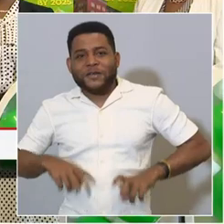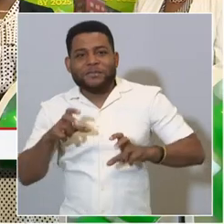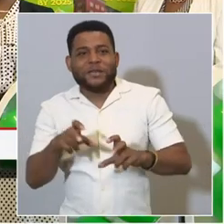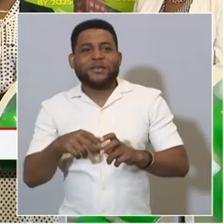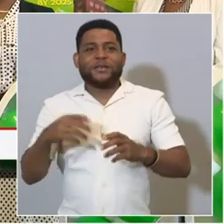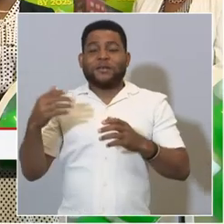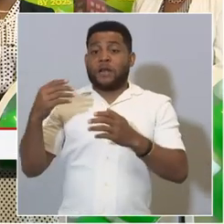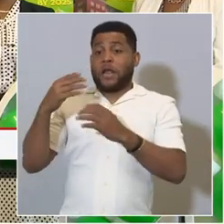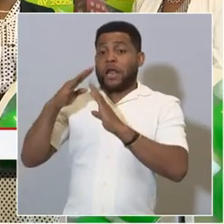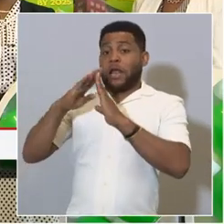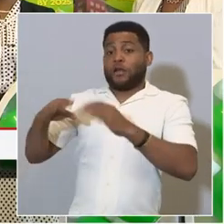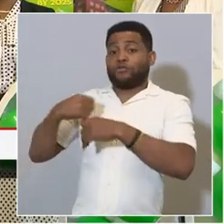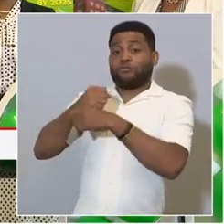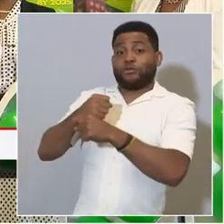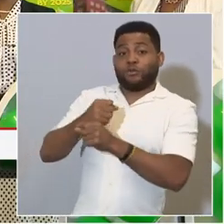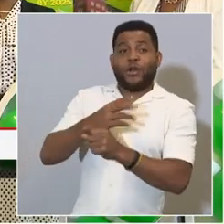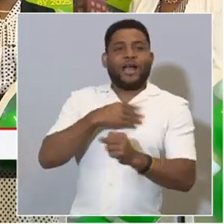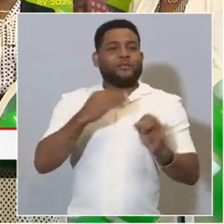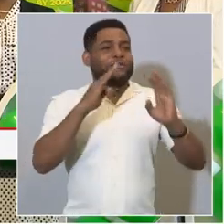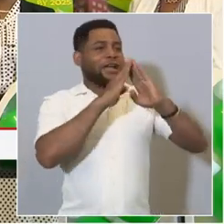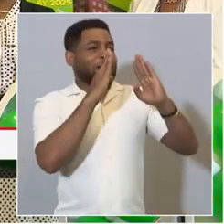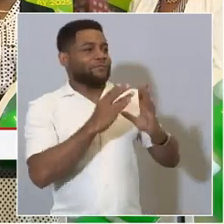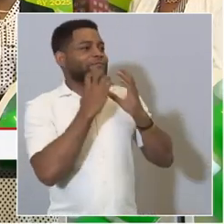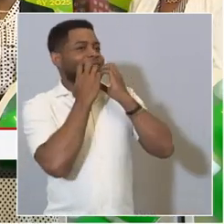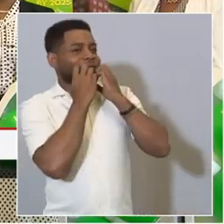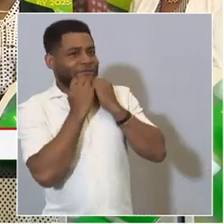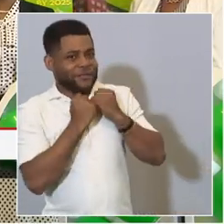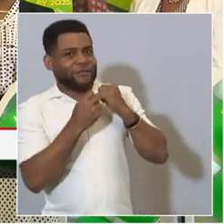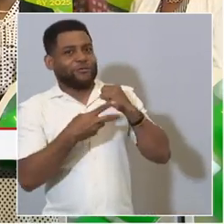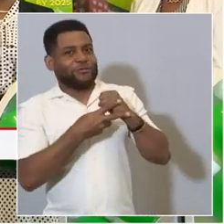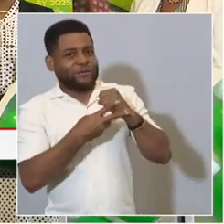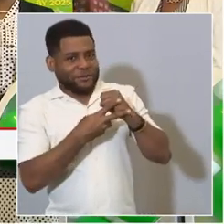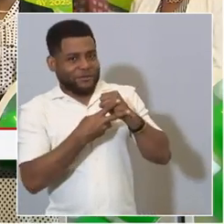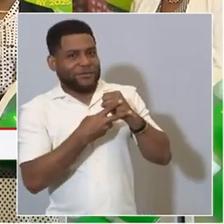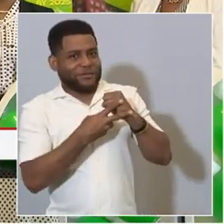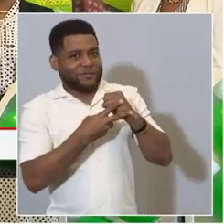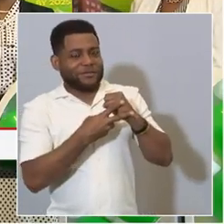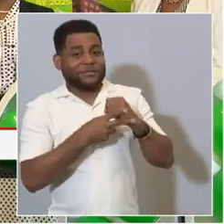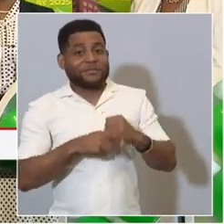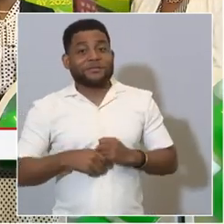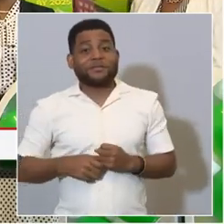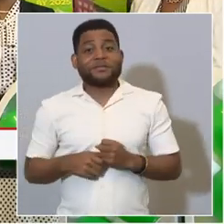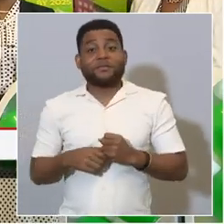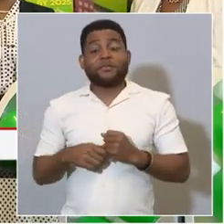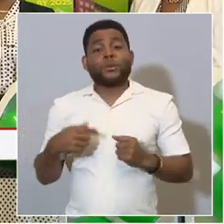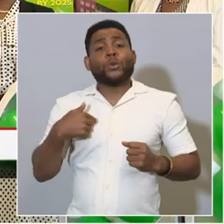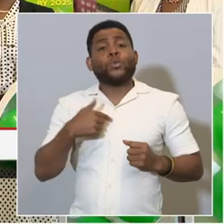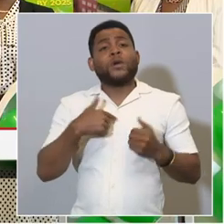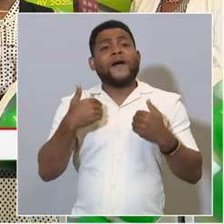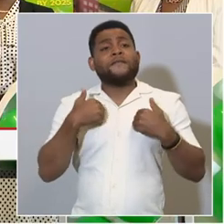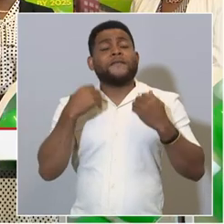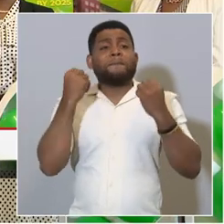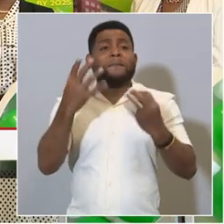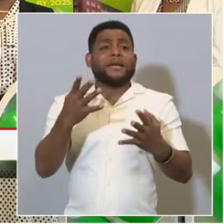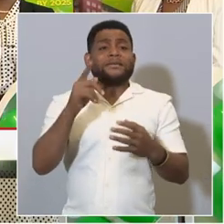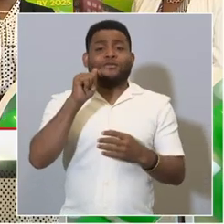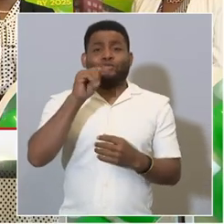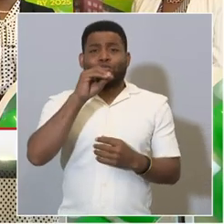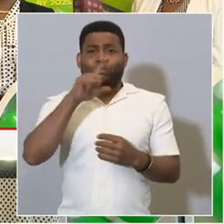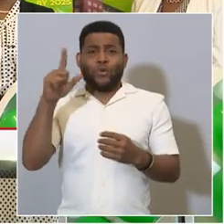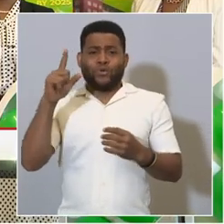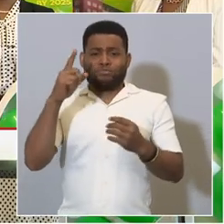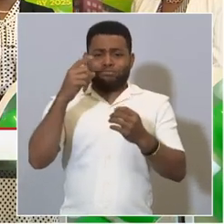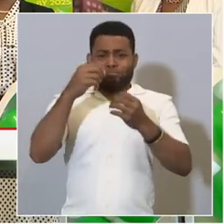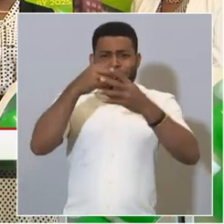housing preservation. We have every tool at our disposal, and we are going to continue to leverage more.